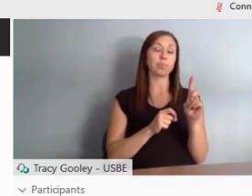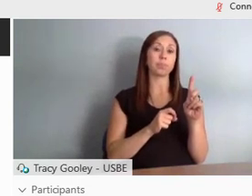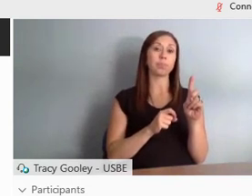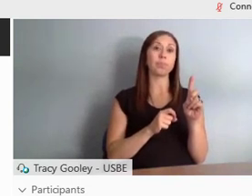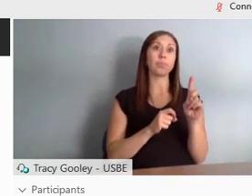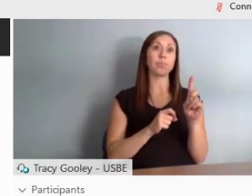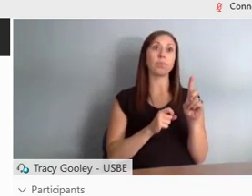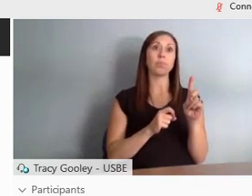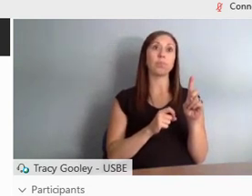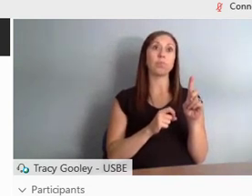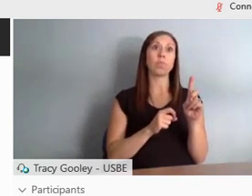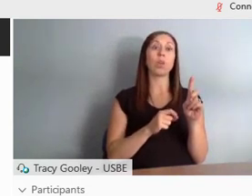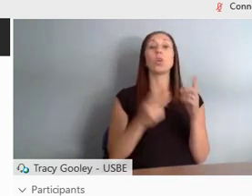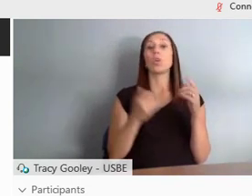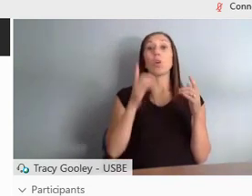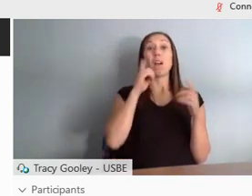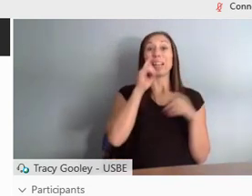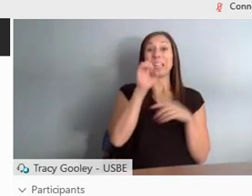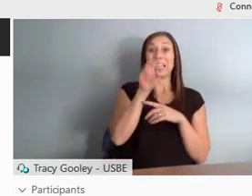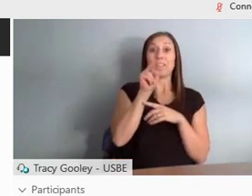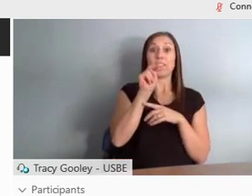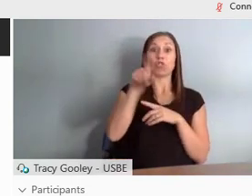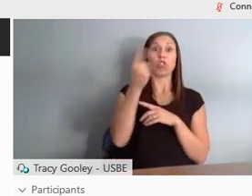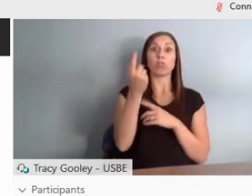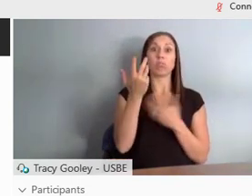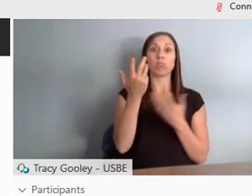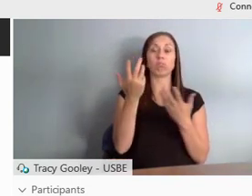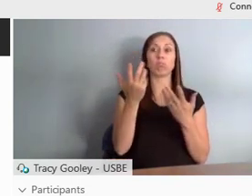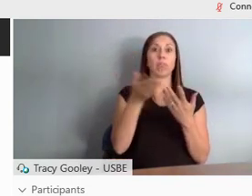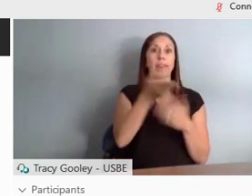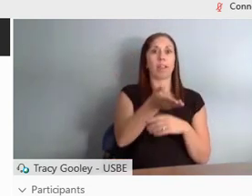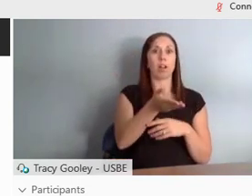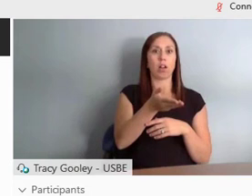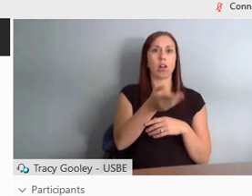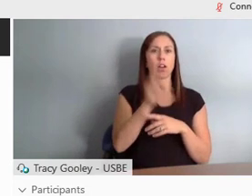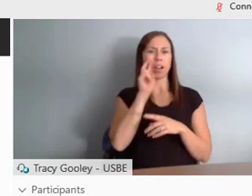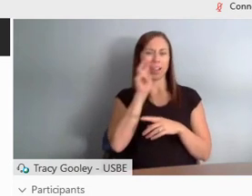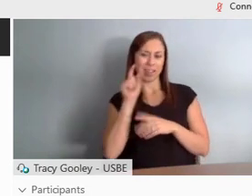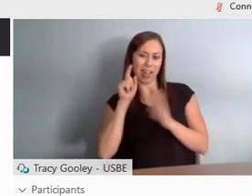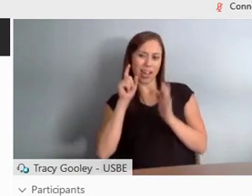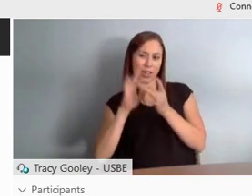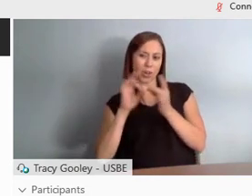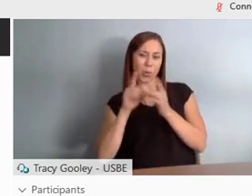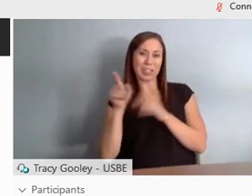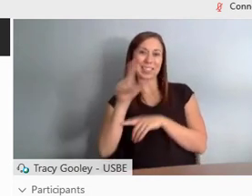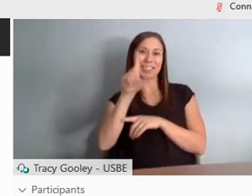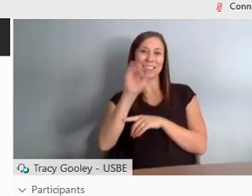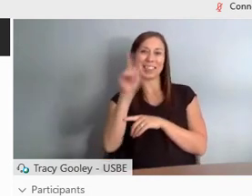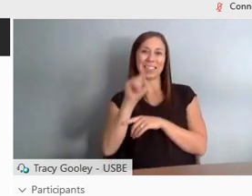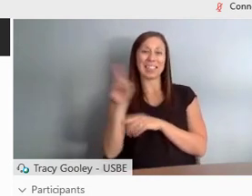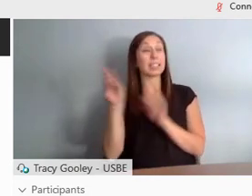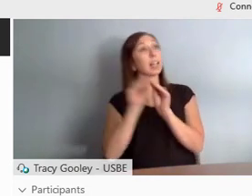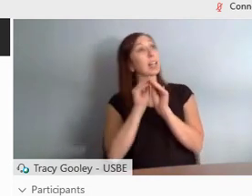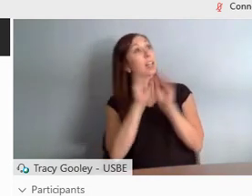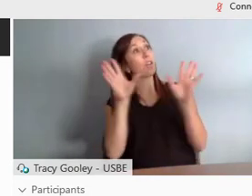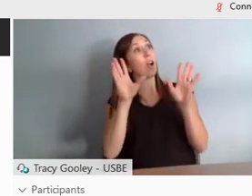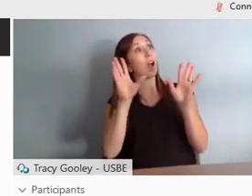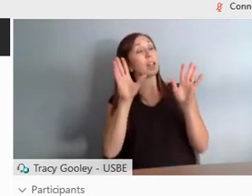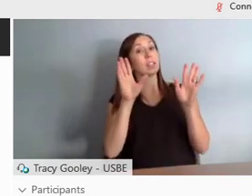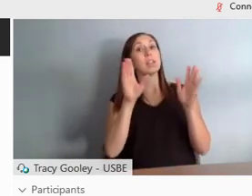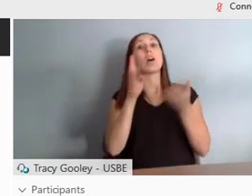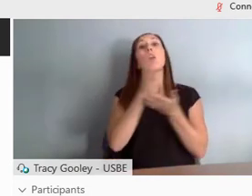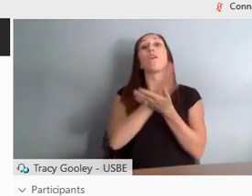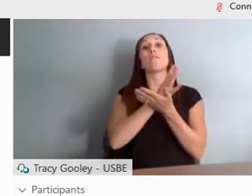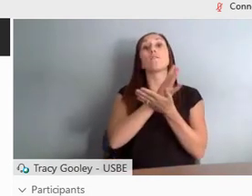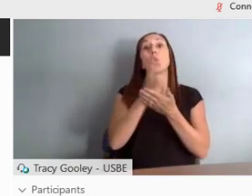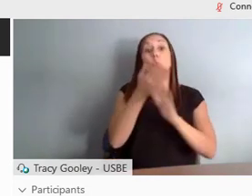for even being at that not emerging level. And I was just noticing, Liz chimed in and said, clarify the window is 4 weeks